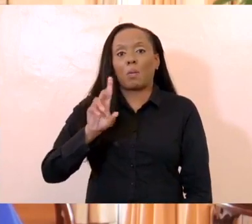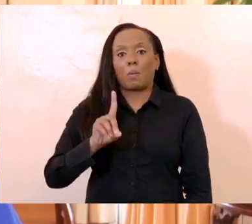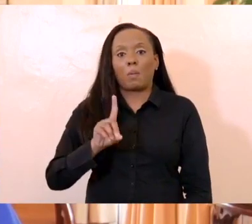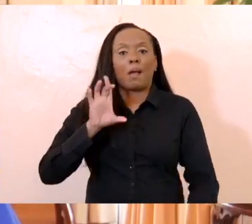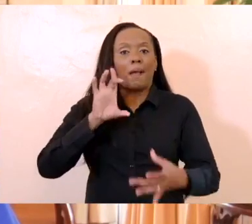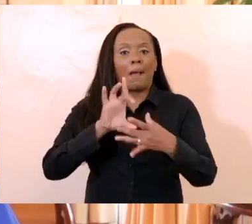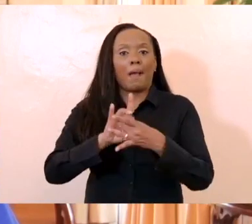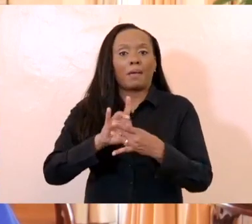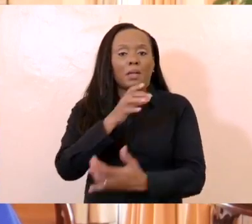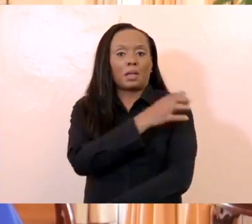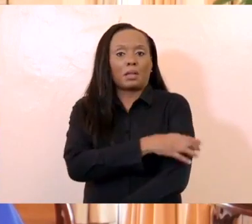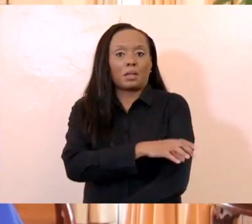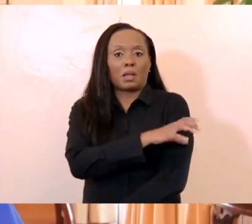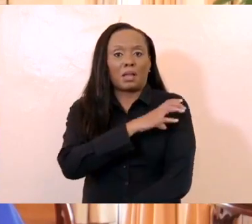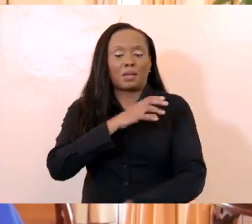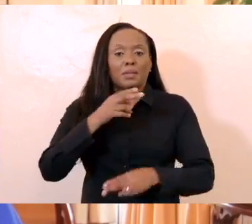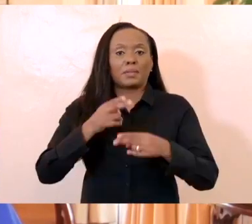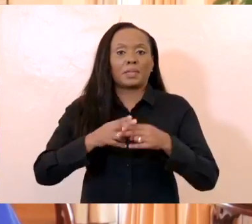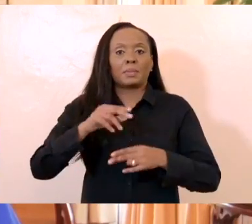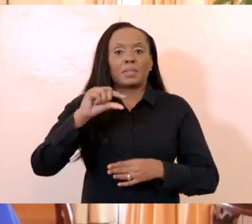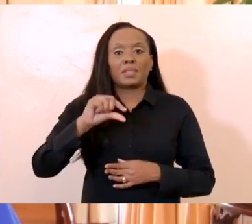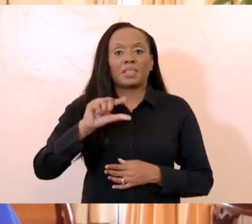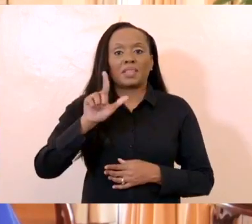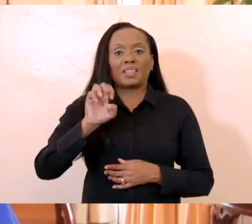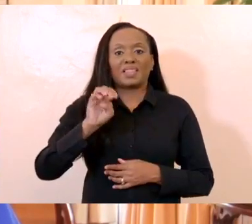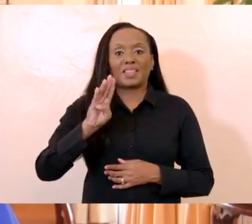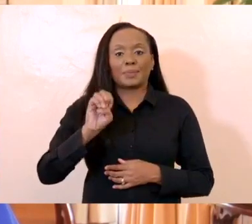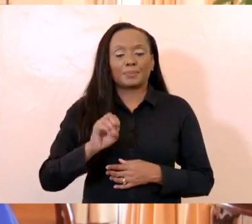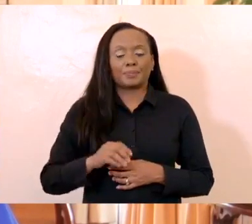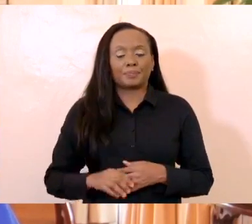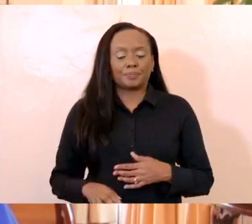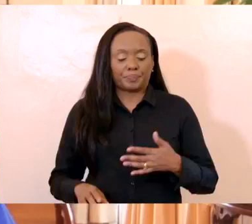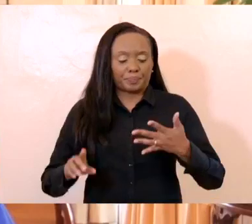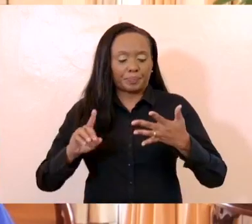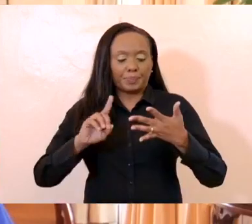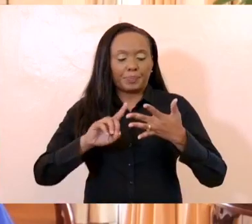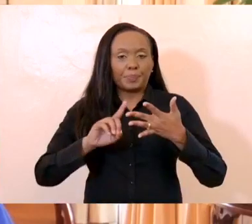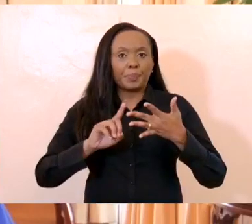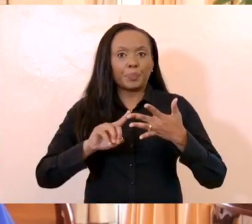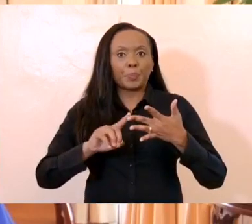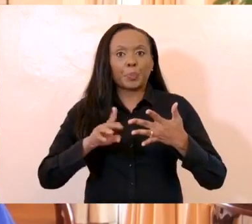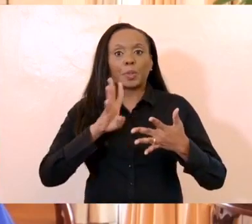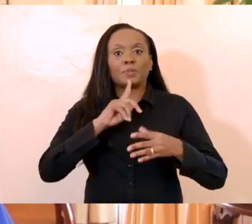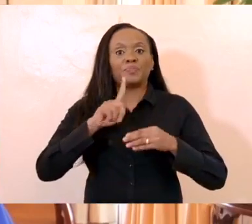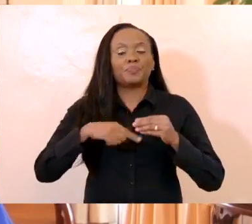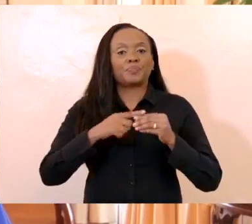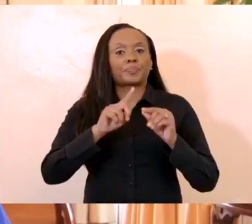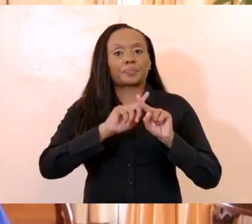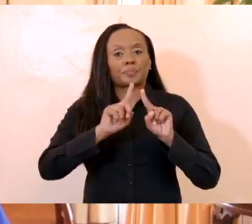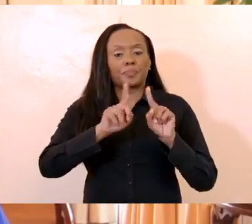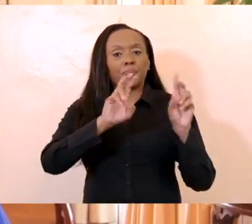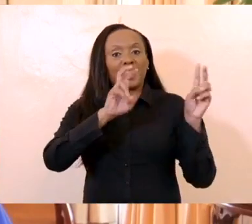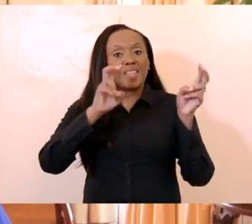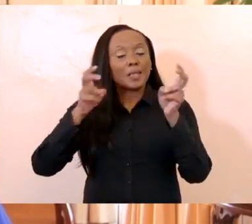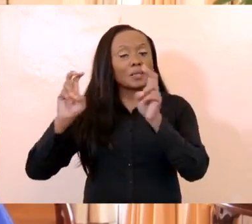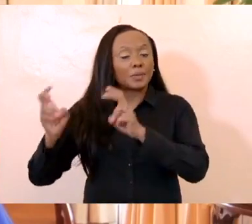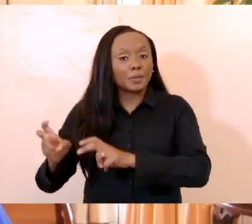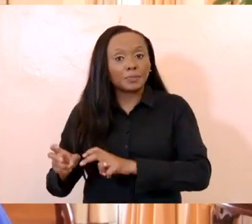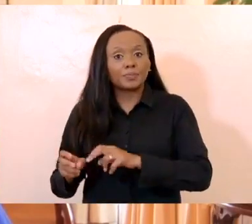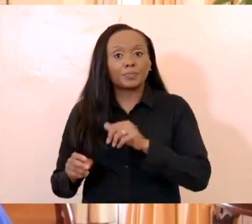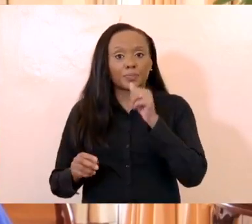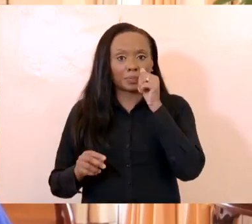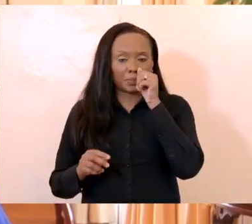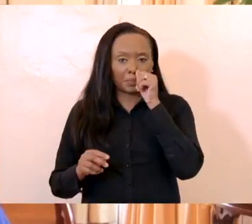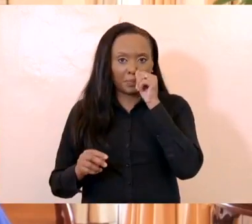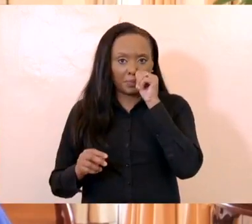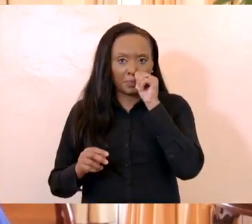Glebe Polyclinic. Dr. Best will speak to us on a number of issues relative to what happens